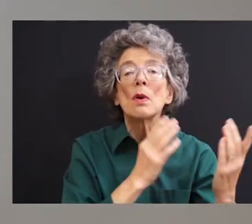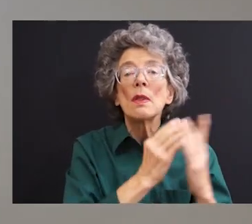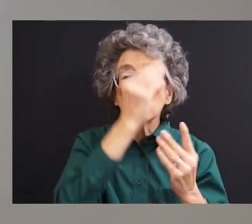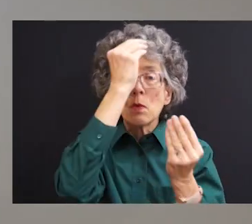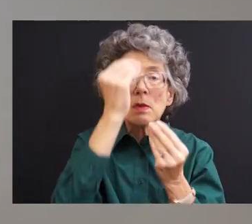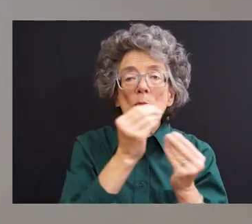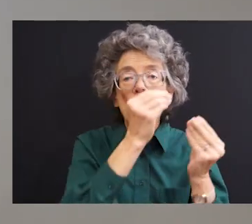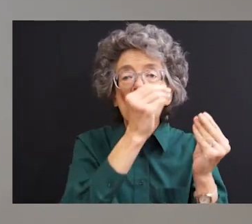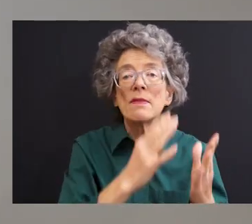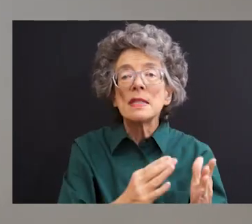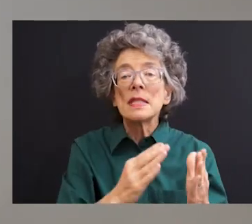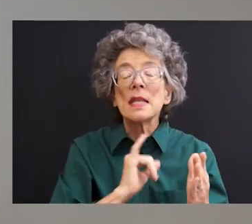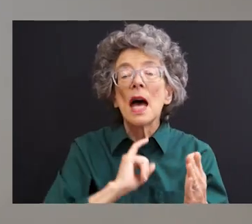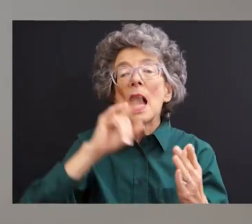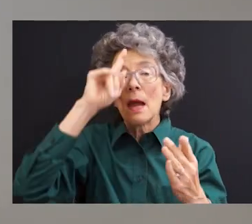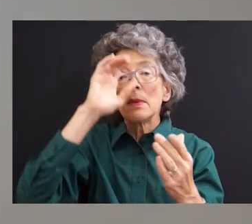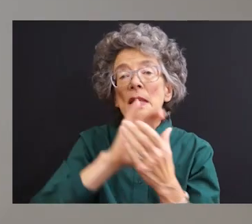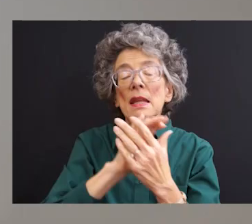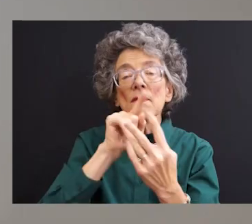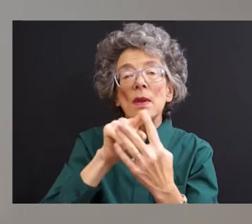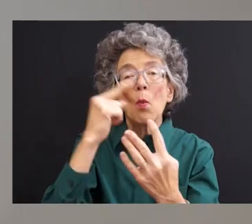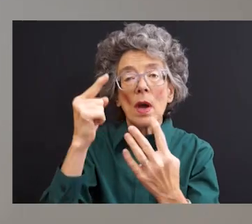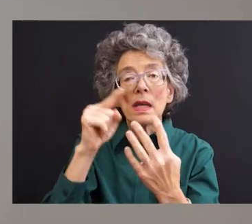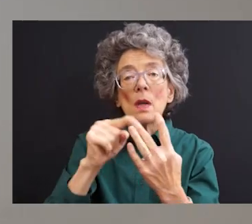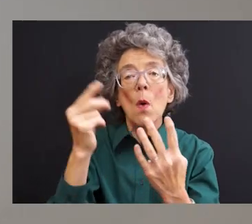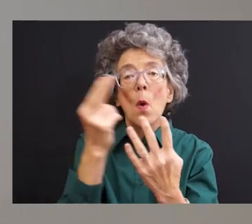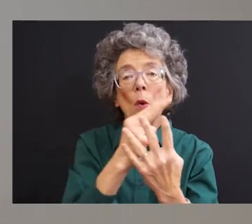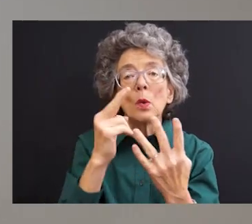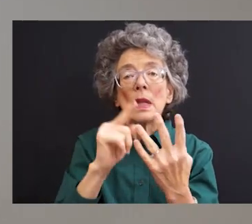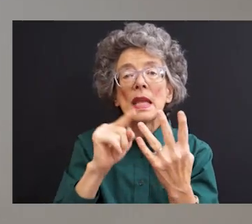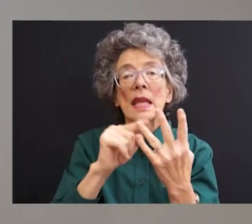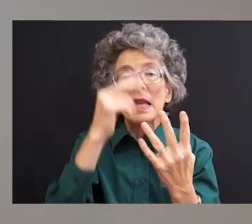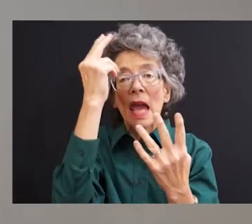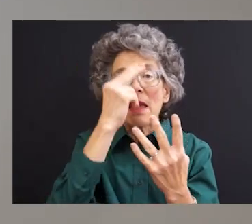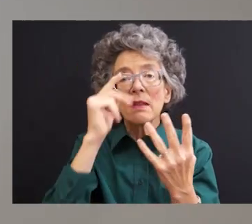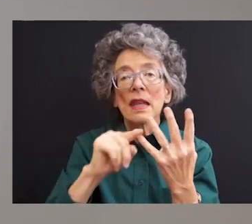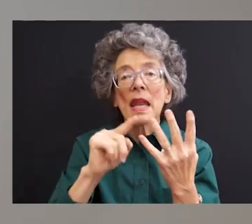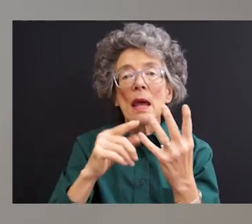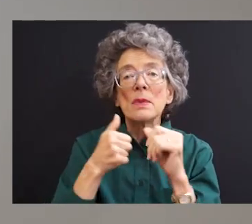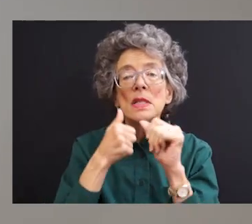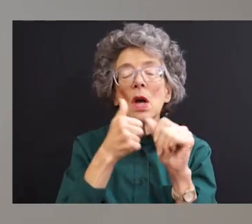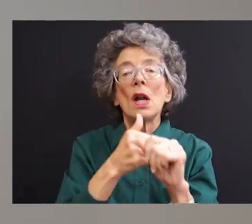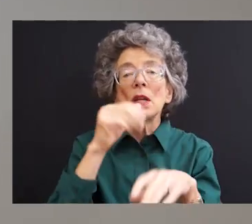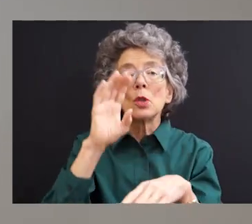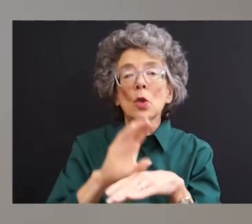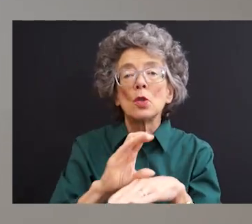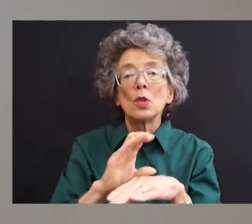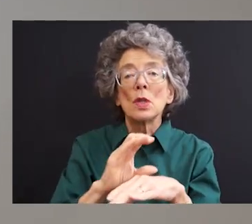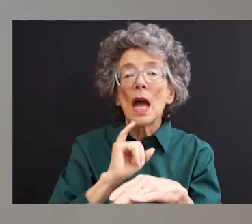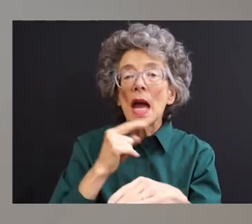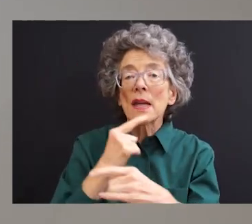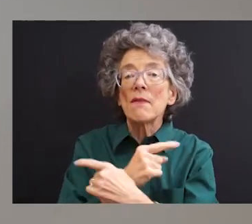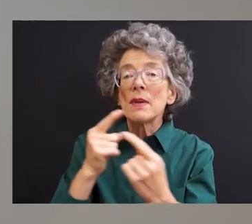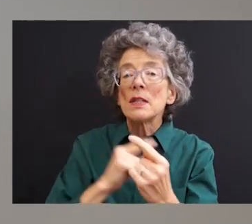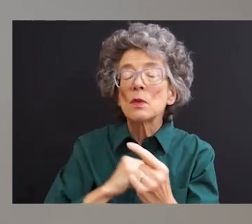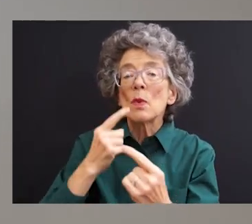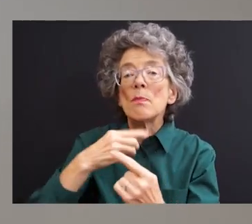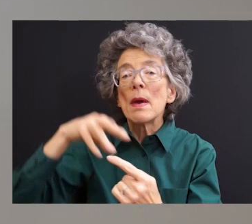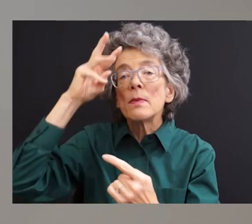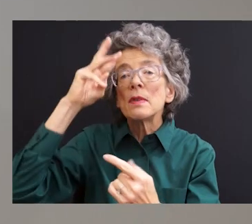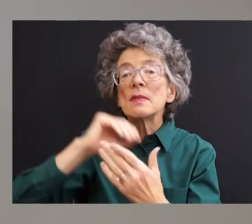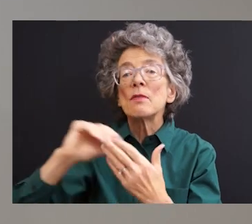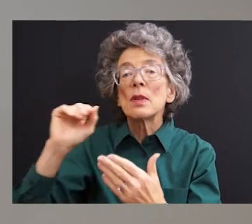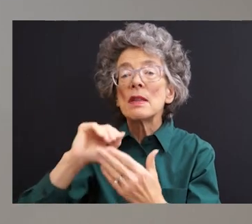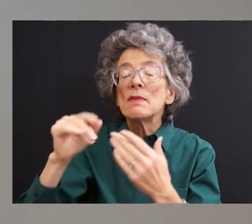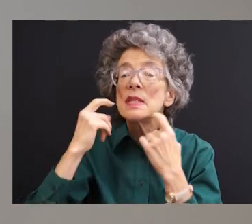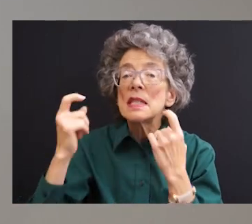through the prophets. I believe in one holy Catholic and apostolic church. I confess one baptism for the forgiveness